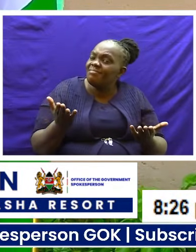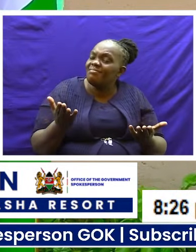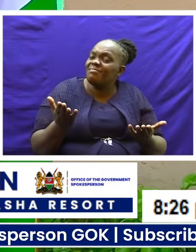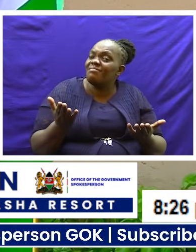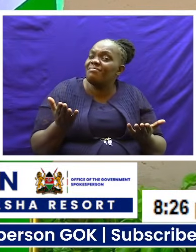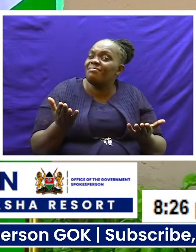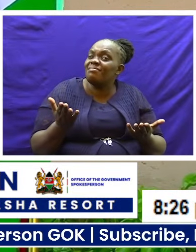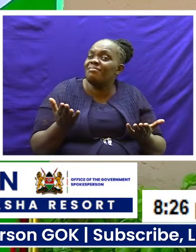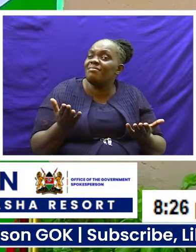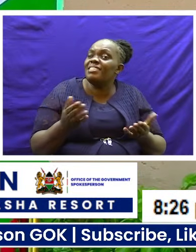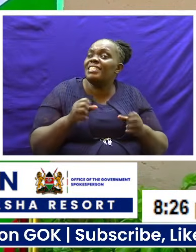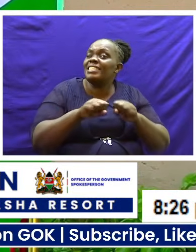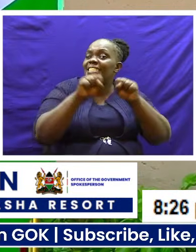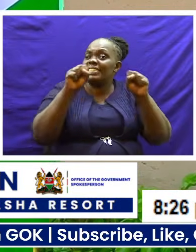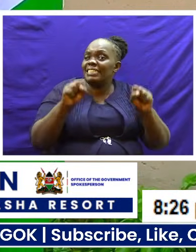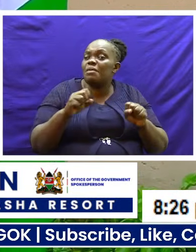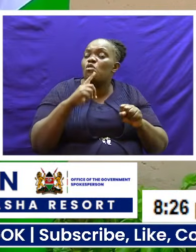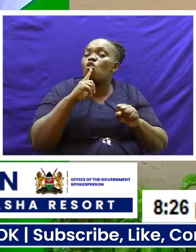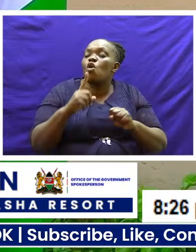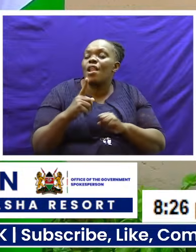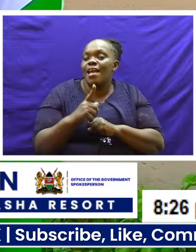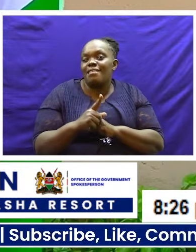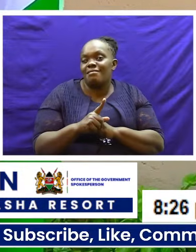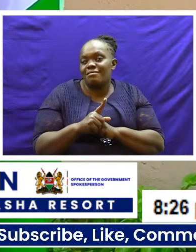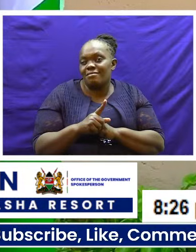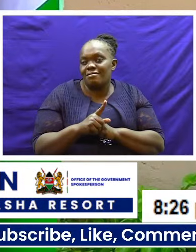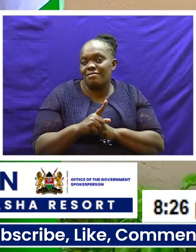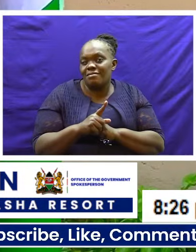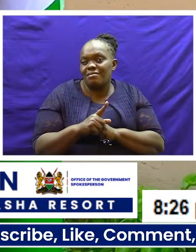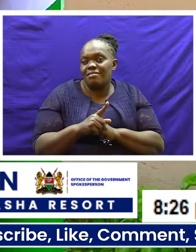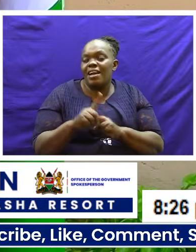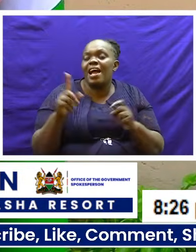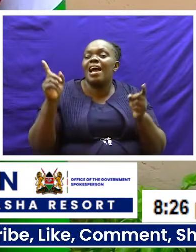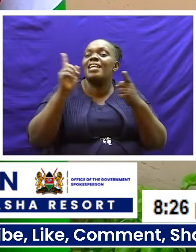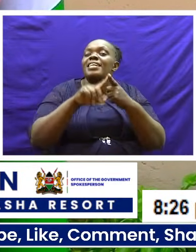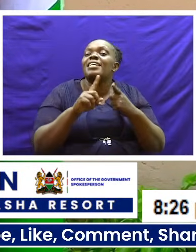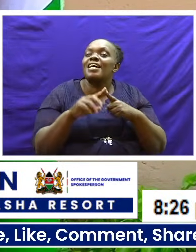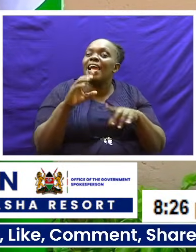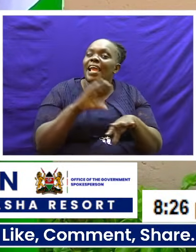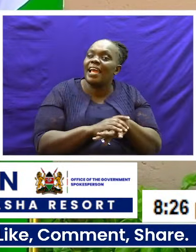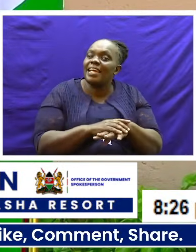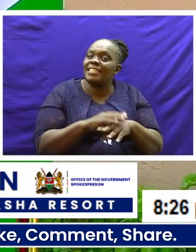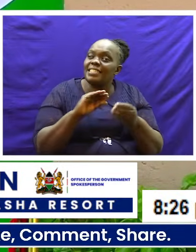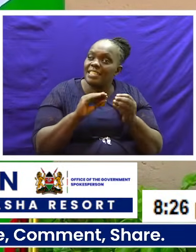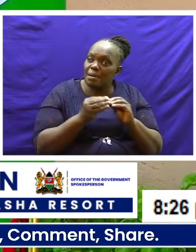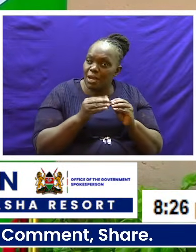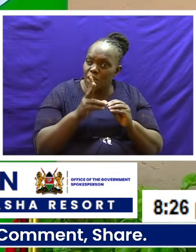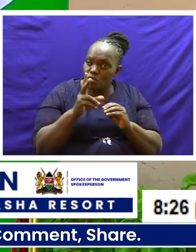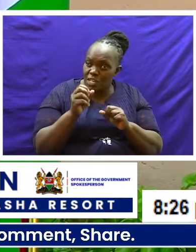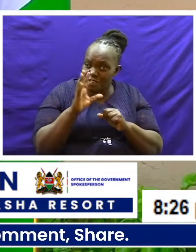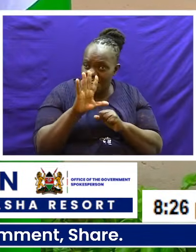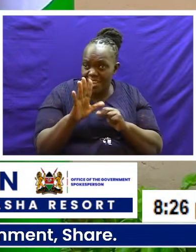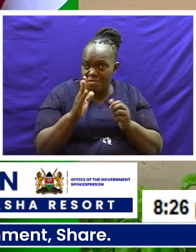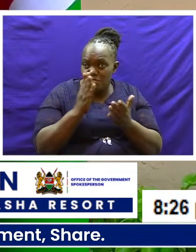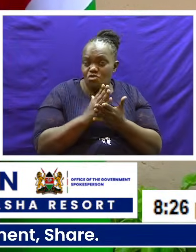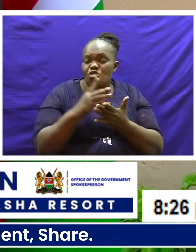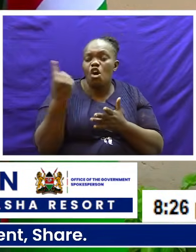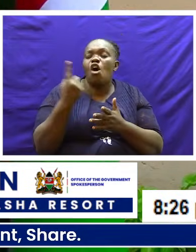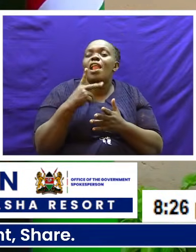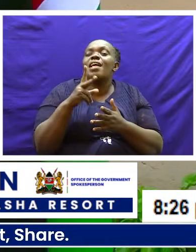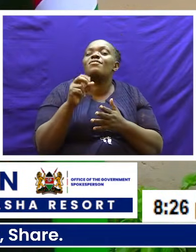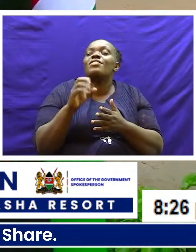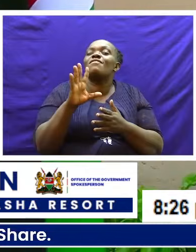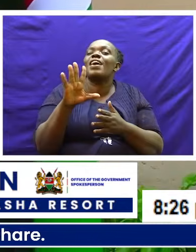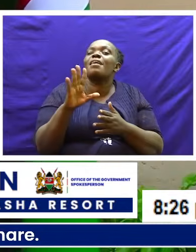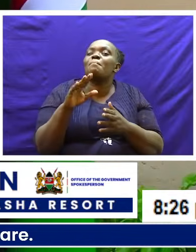So the system orders them until they get number 25. Remember I said there are only 25